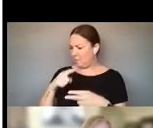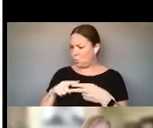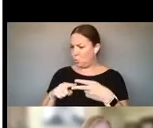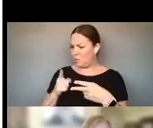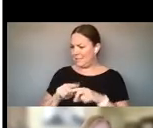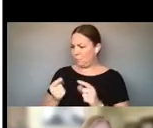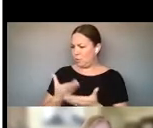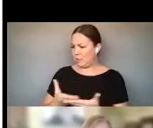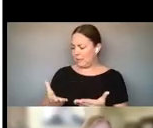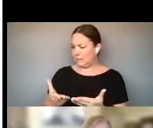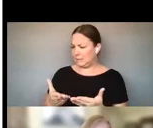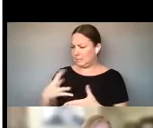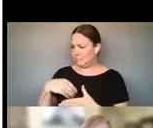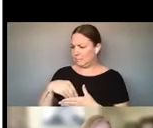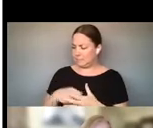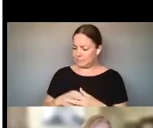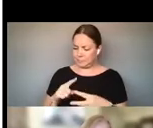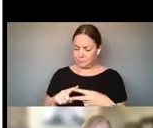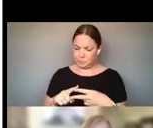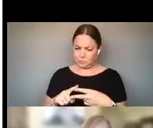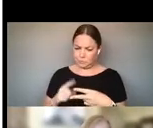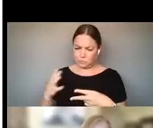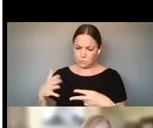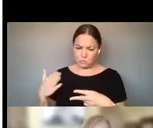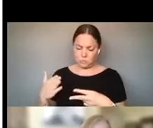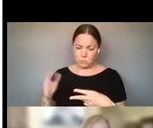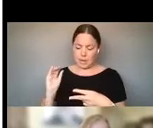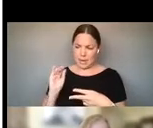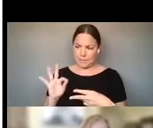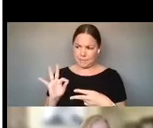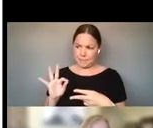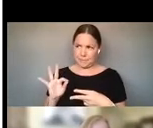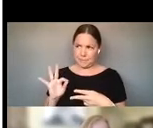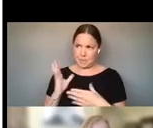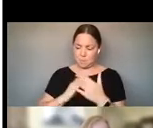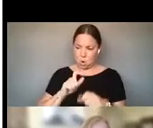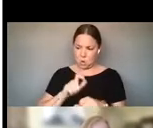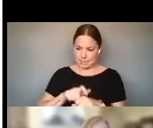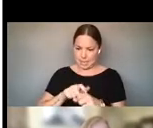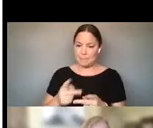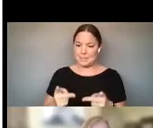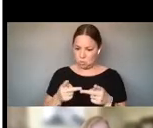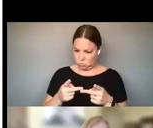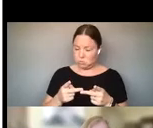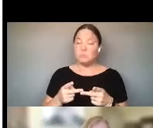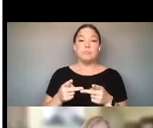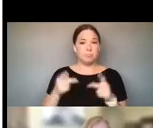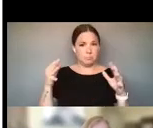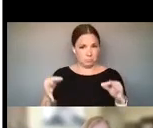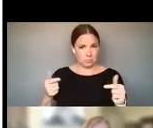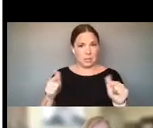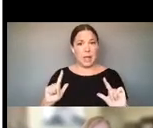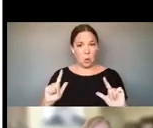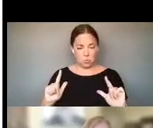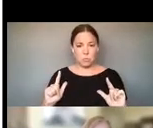at play. So if part time positions are absolutely allowable,